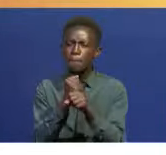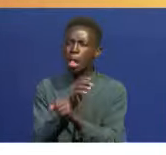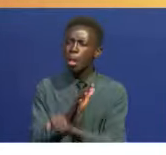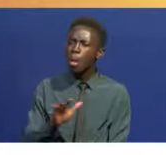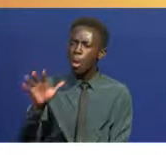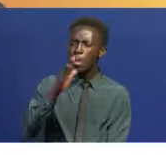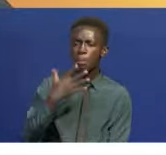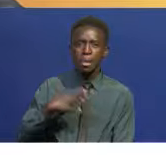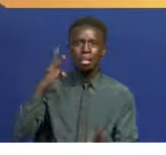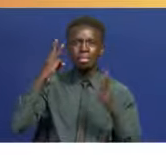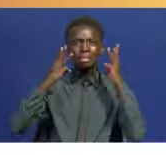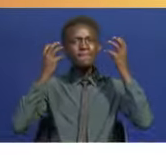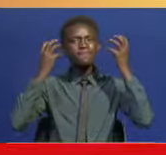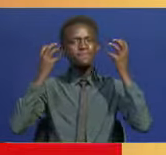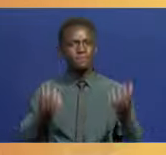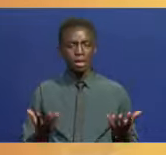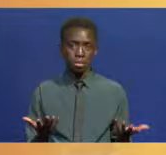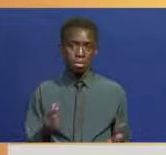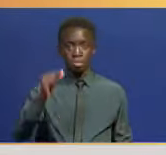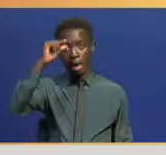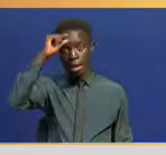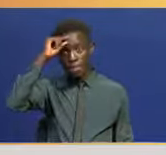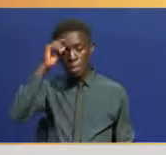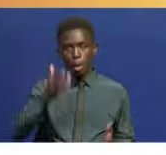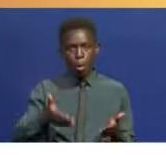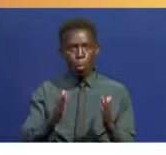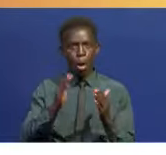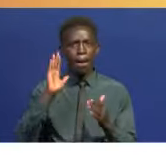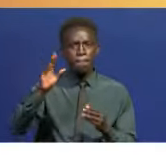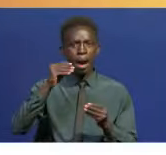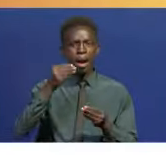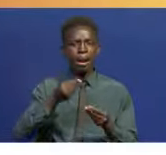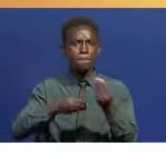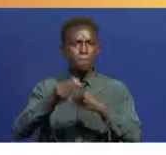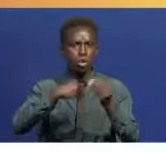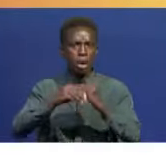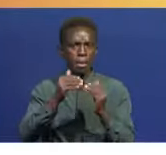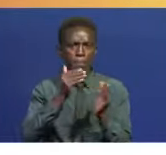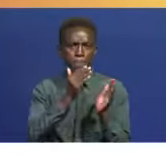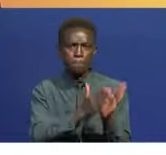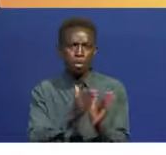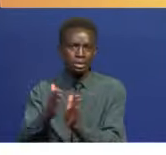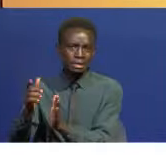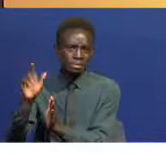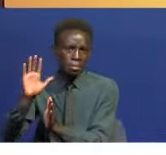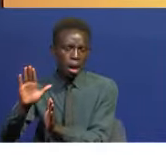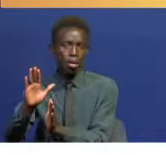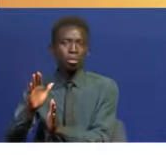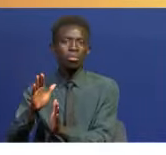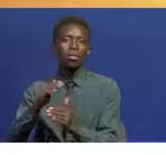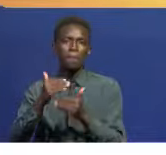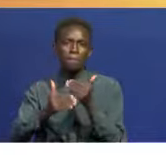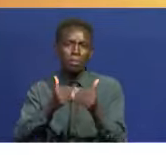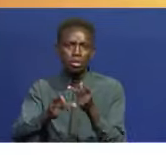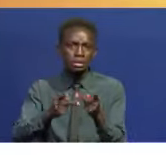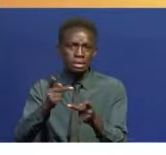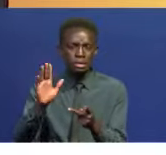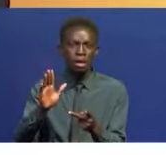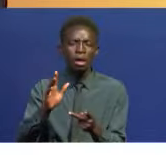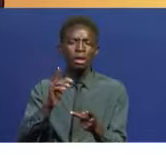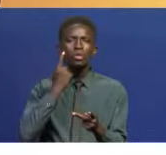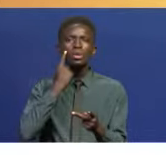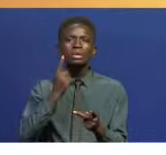government, the way the procurement process does for this changes to happen, some other things